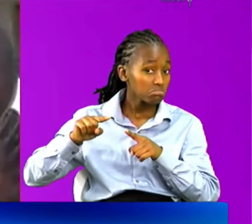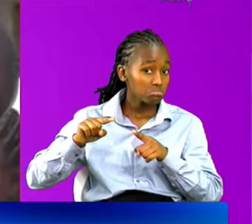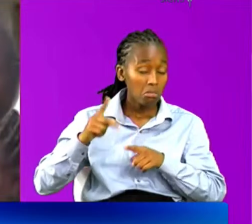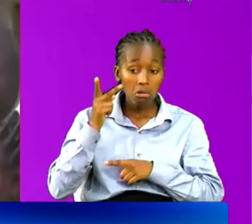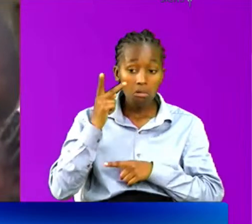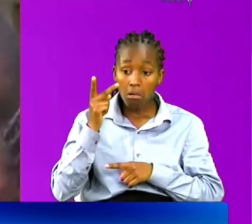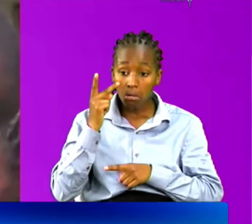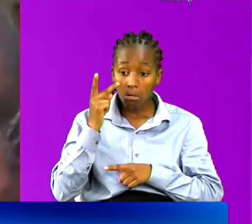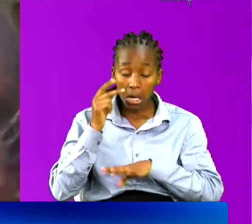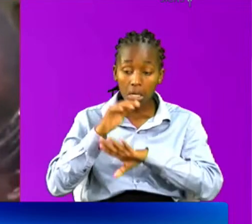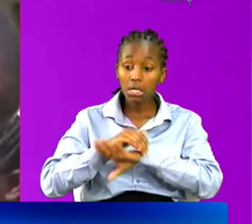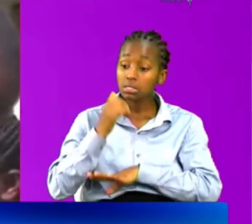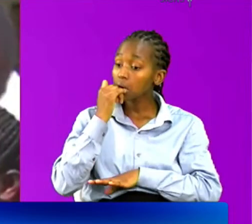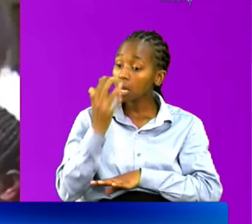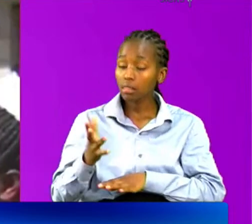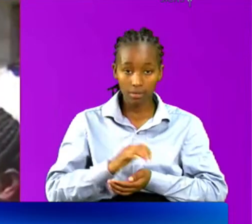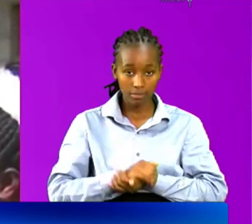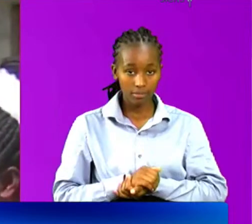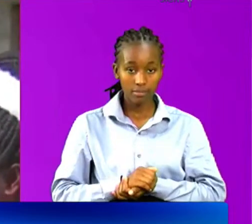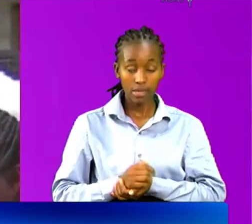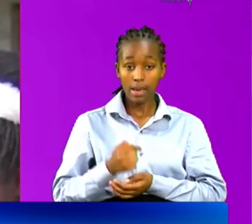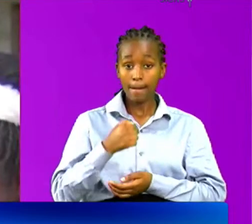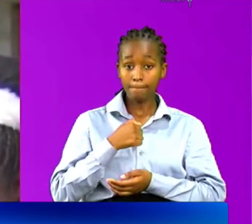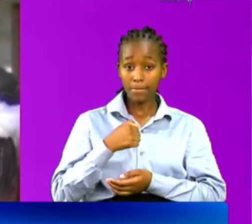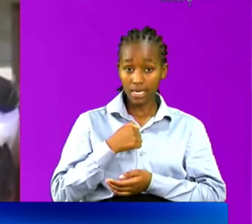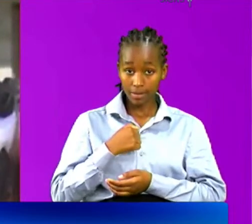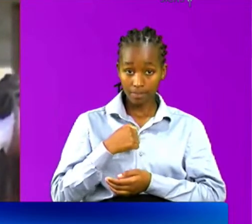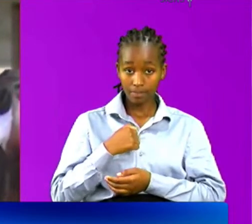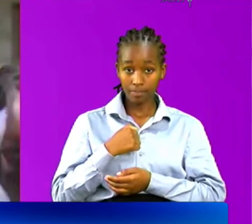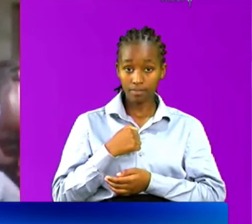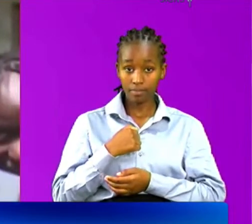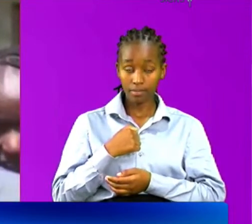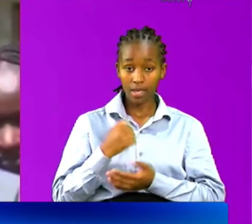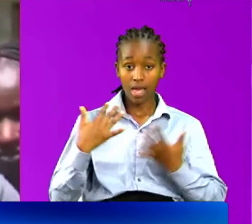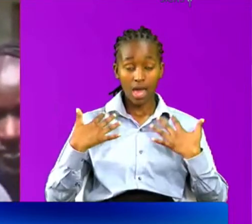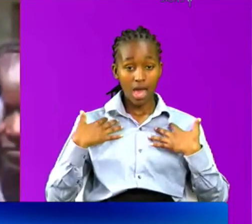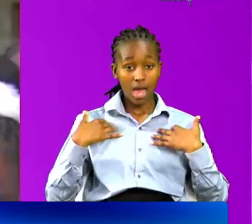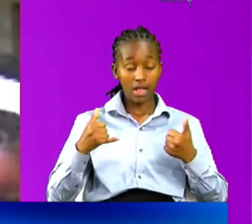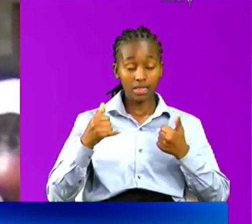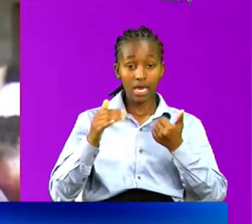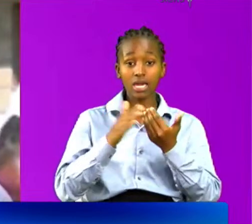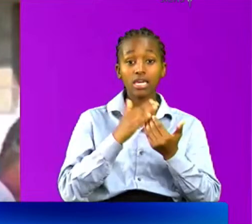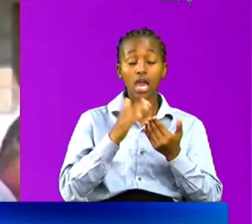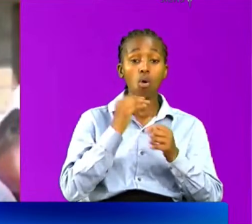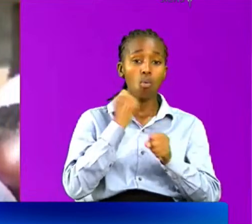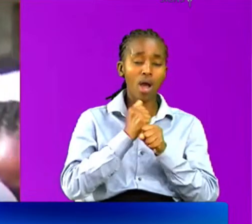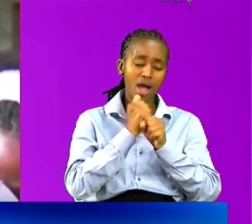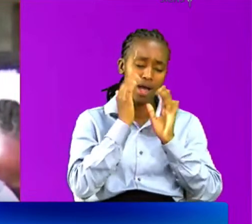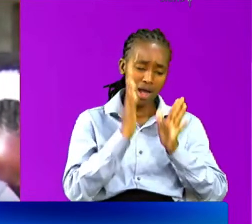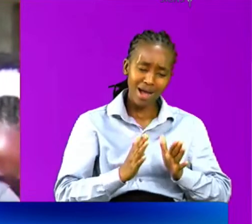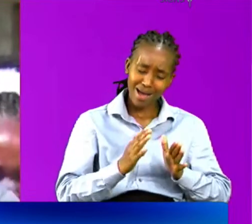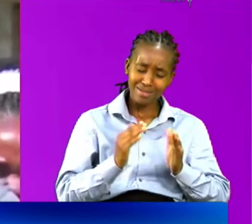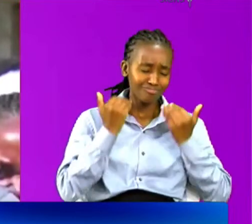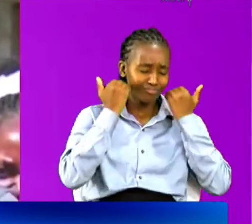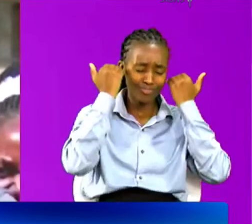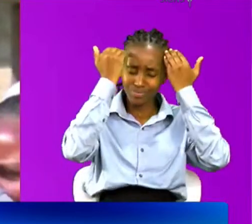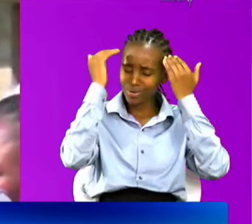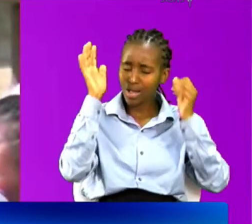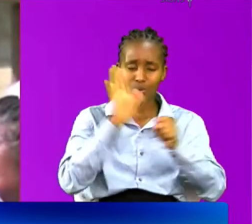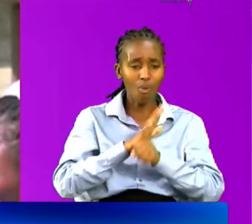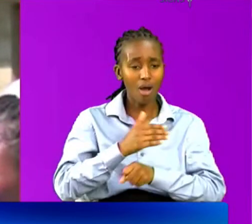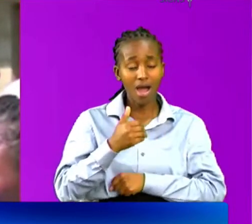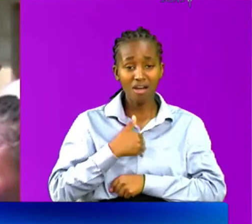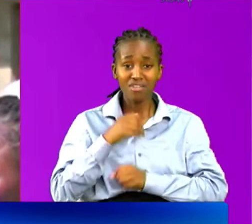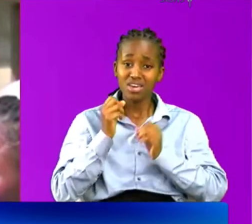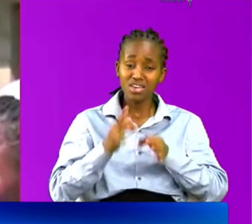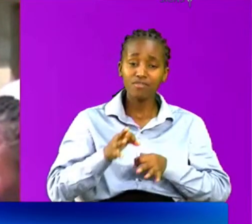remitted. And being a healthcare worker, you deal with a lot of stress. So you can imagine if you are a doctor, a nurse, you are a casual worker in a